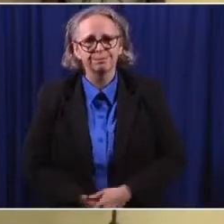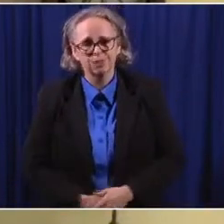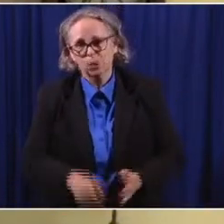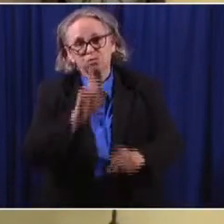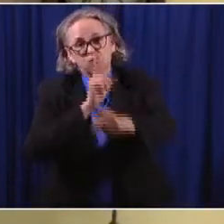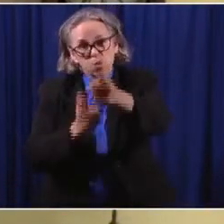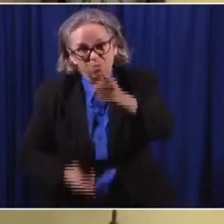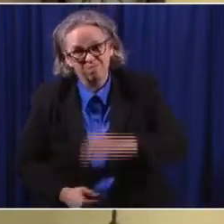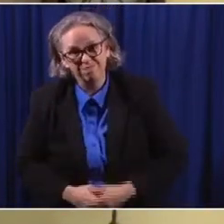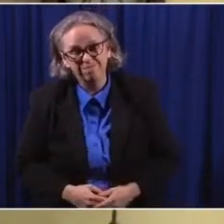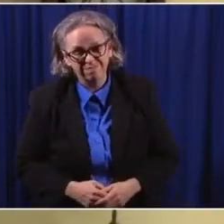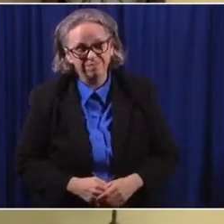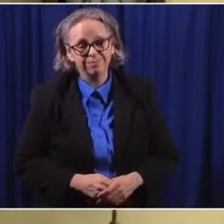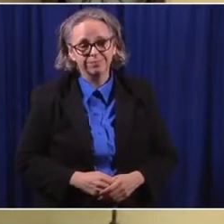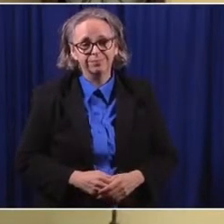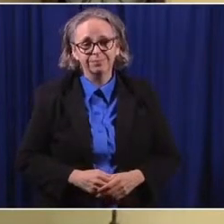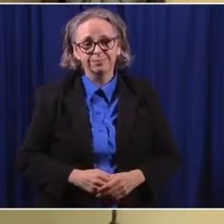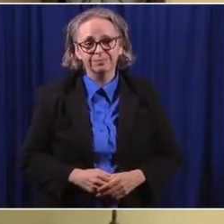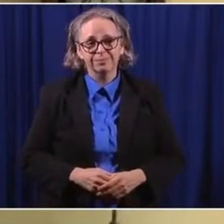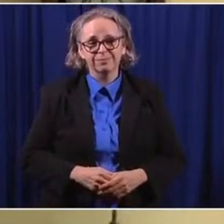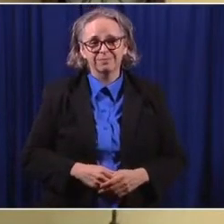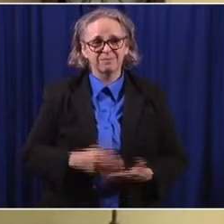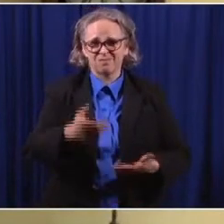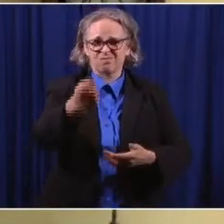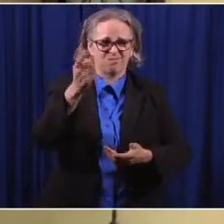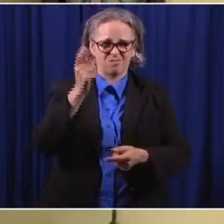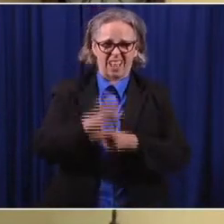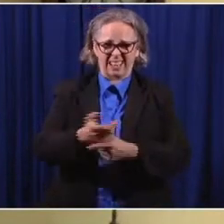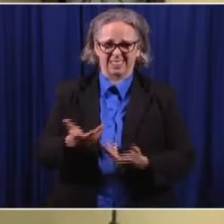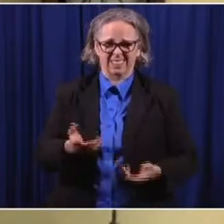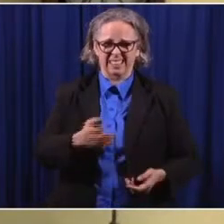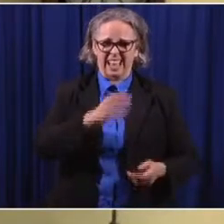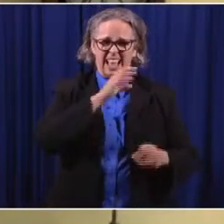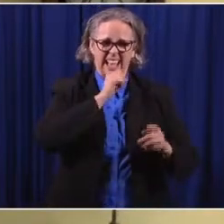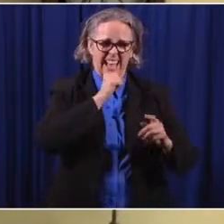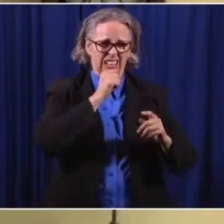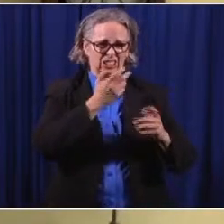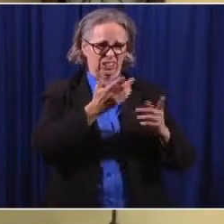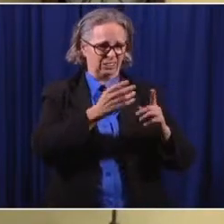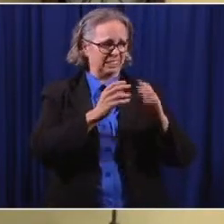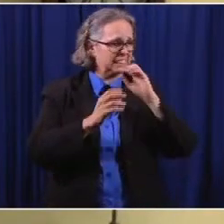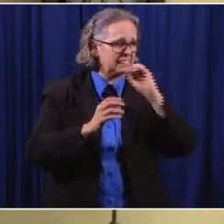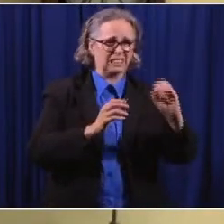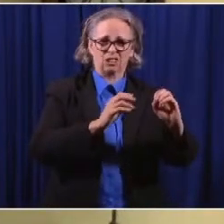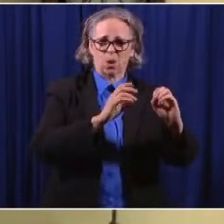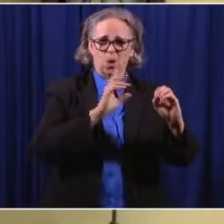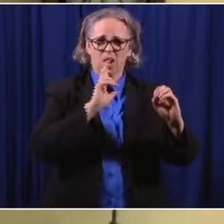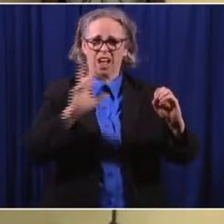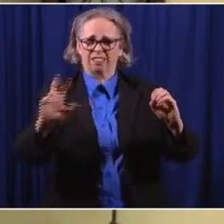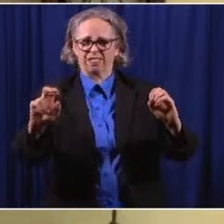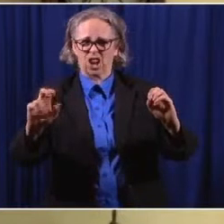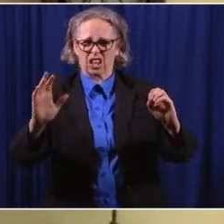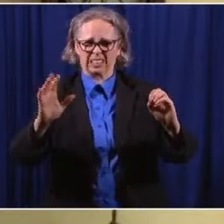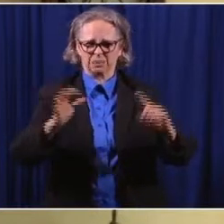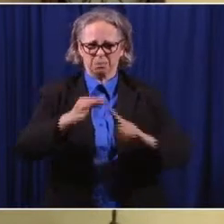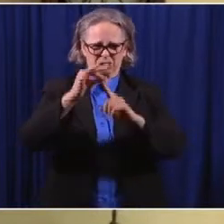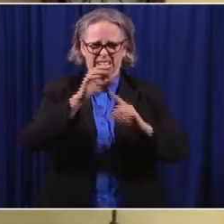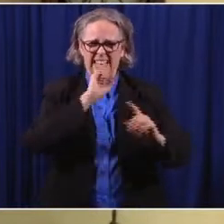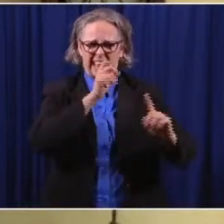number between 0 and 30. But big number between 18 and